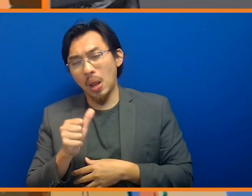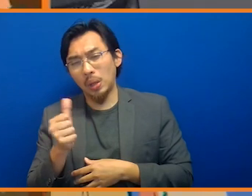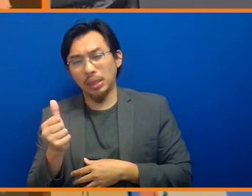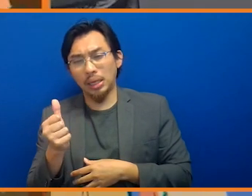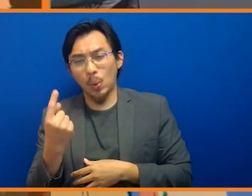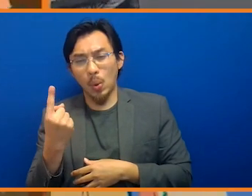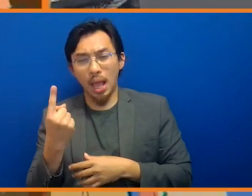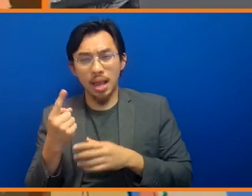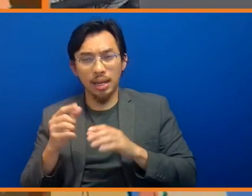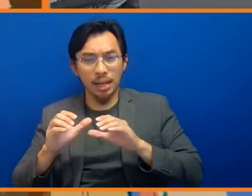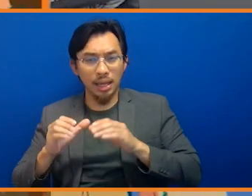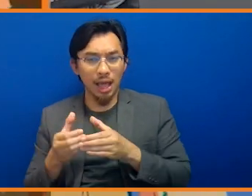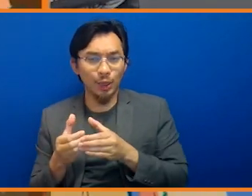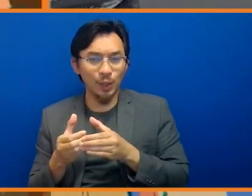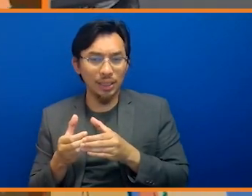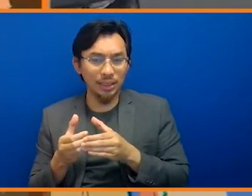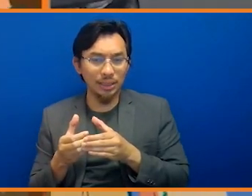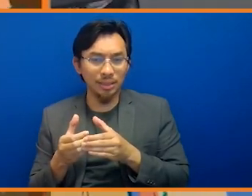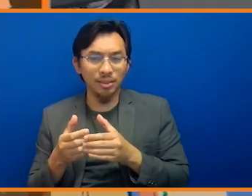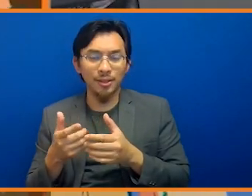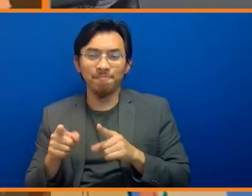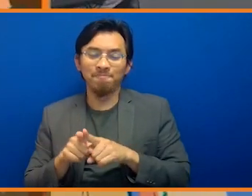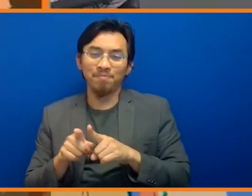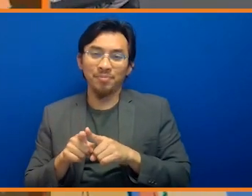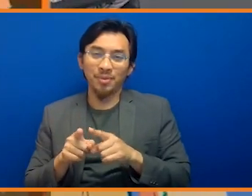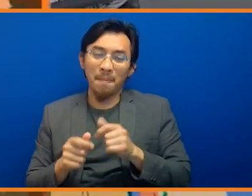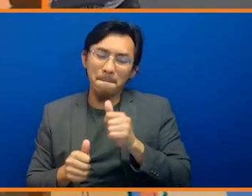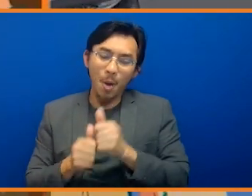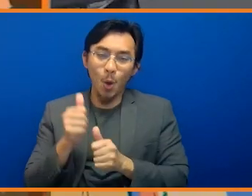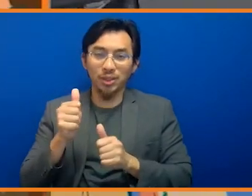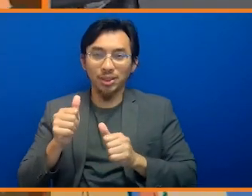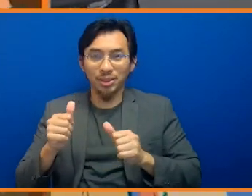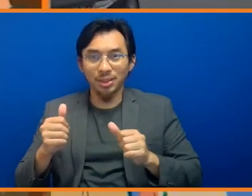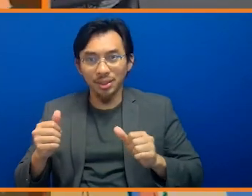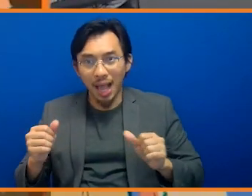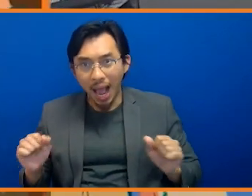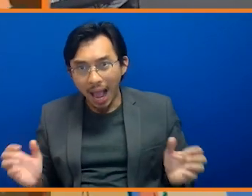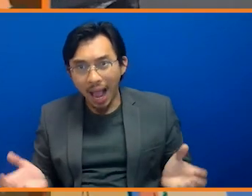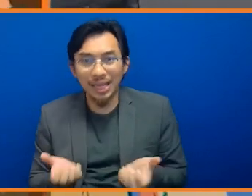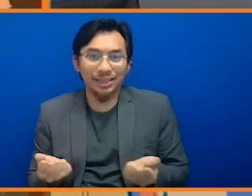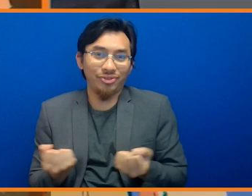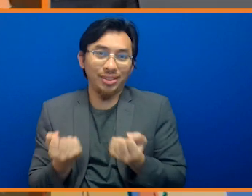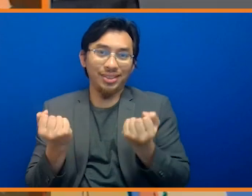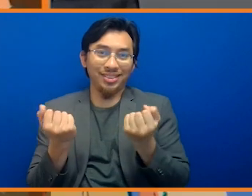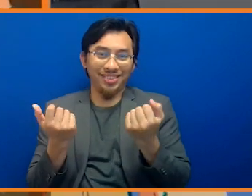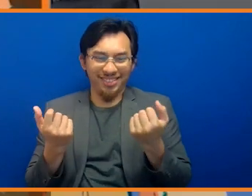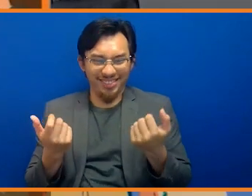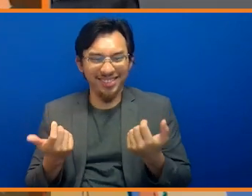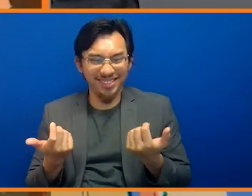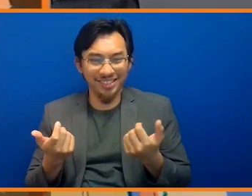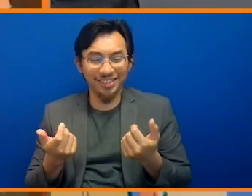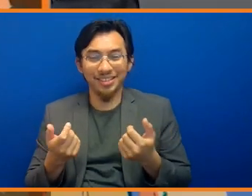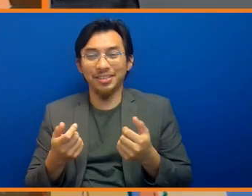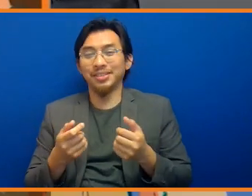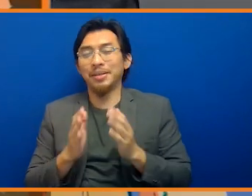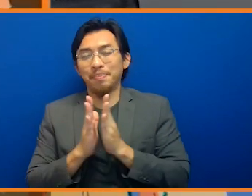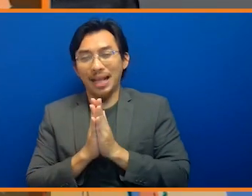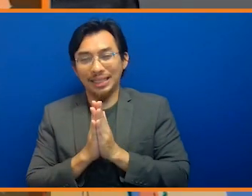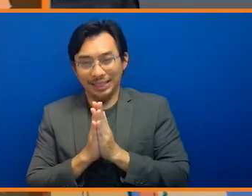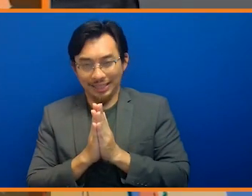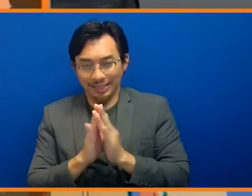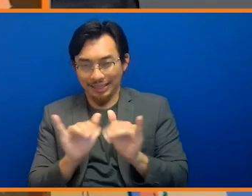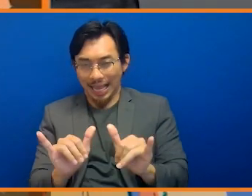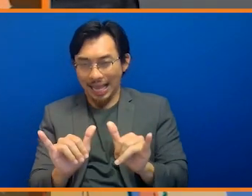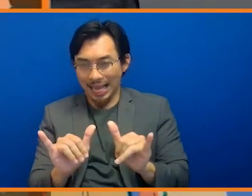one categories? The most active participants. Yeah. So so please please stay with us on the closing